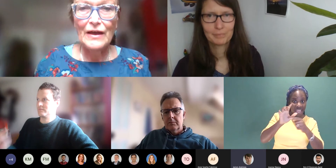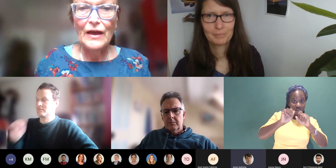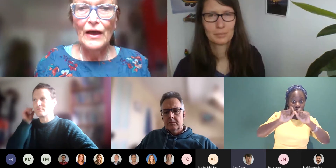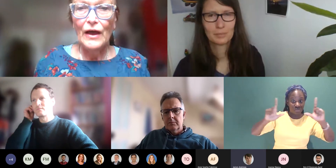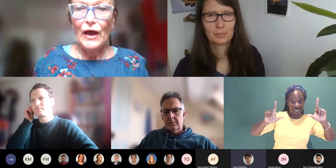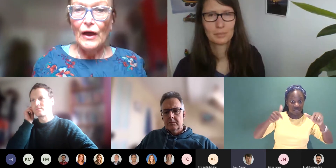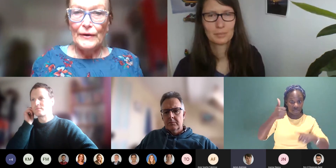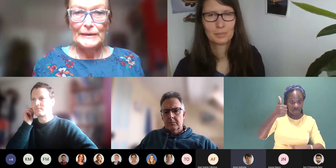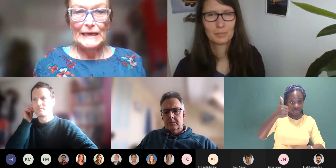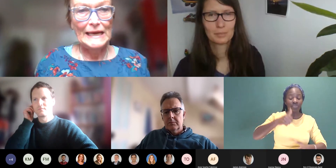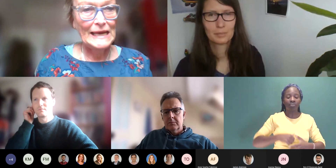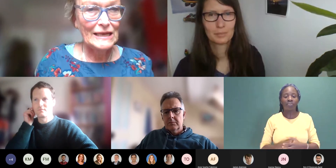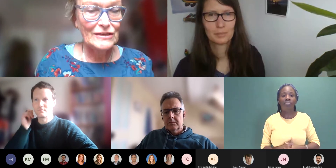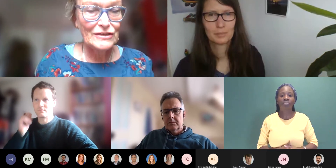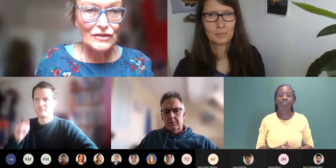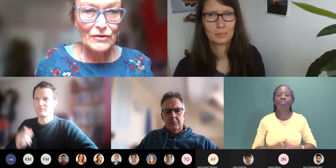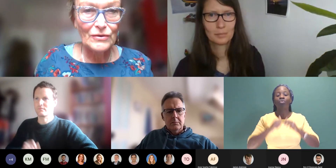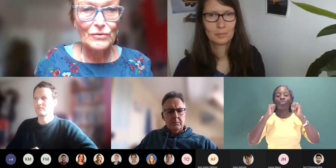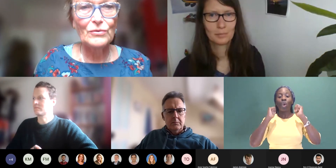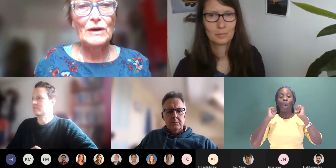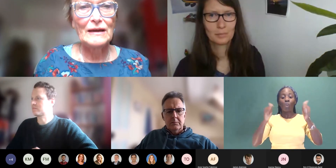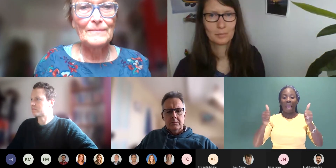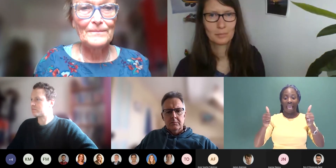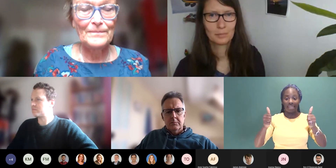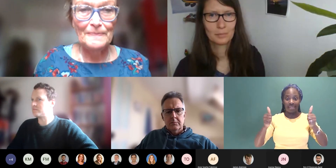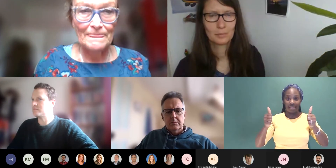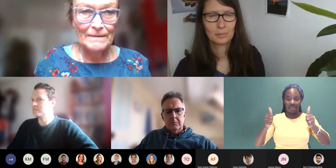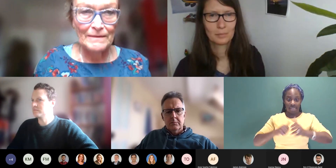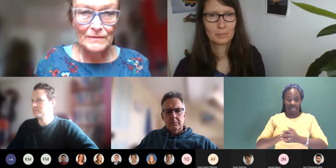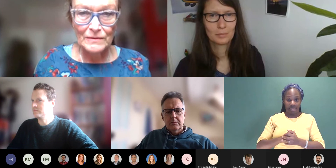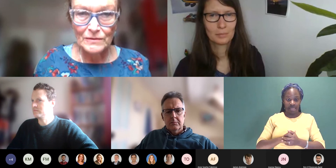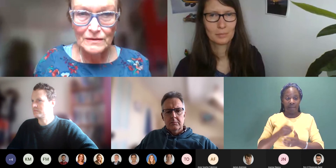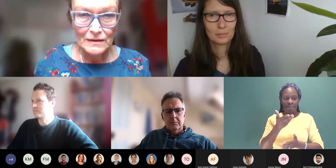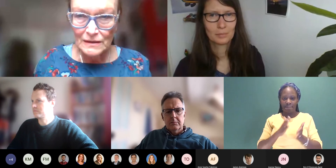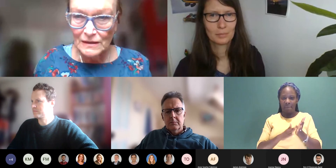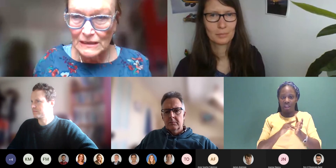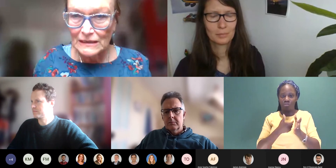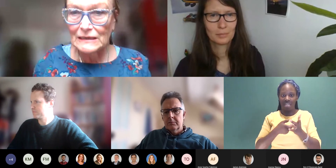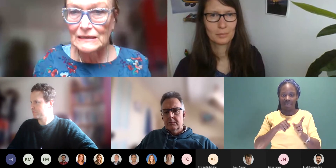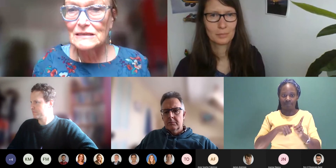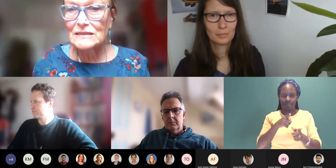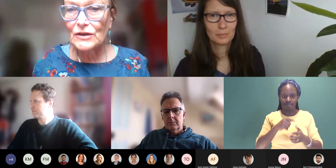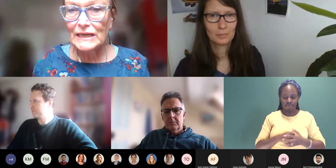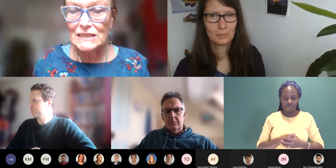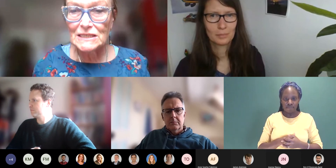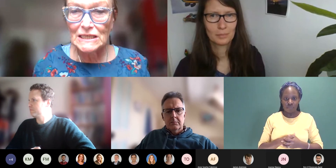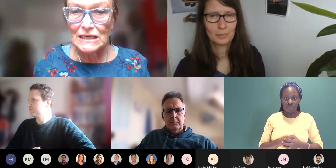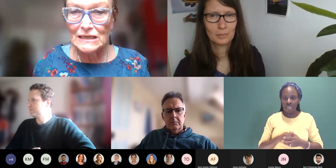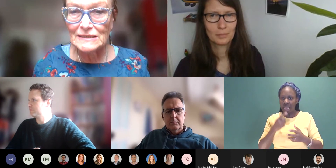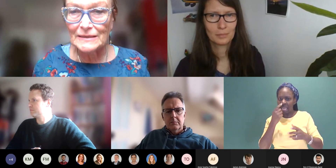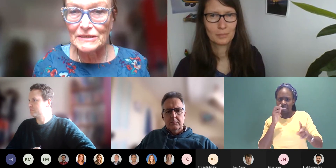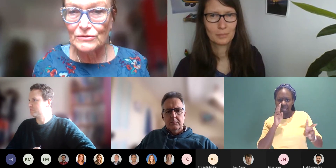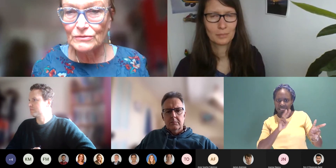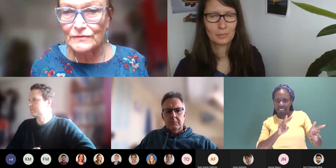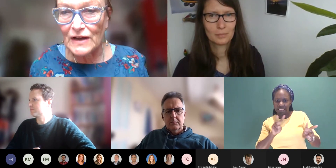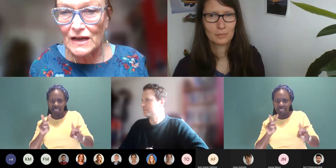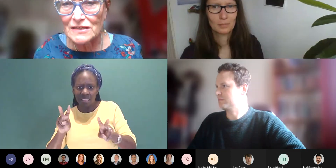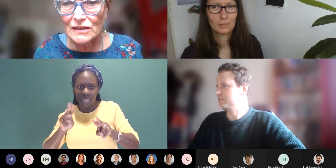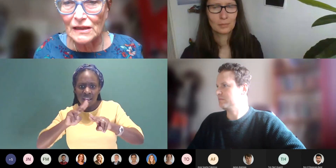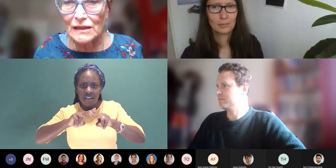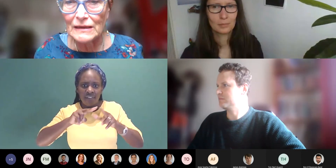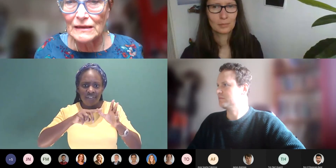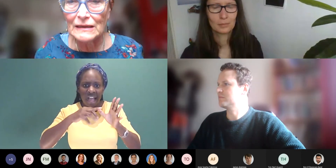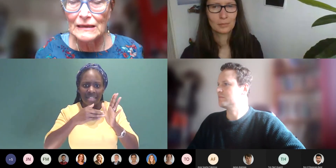Fantastic. Okay, so So I can see somebody called